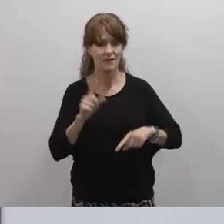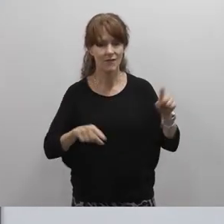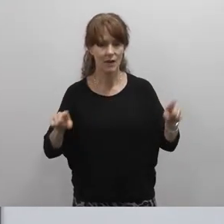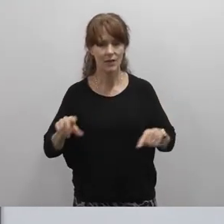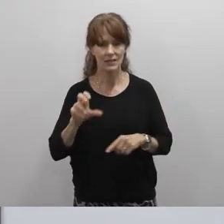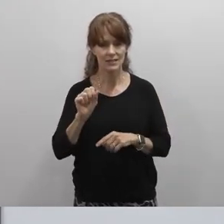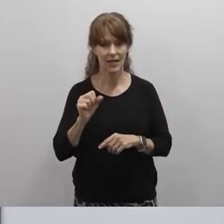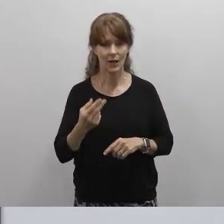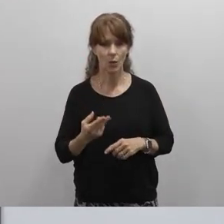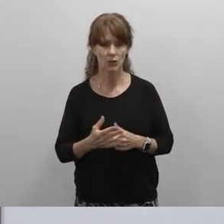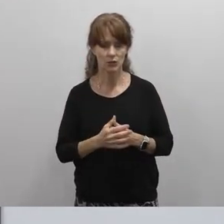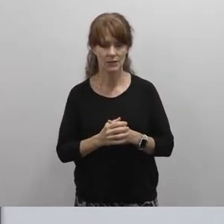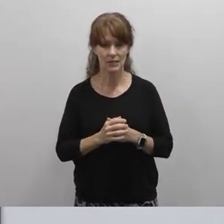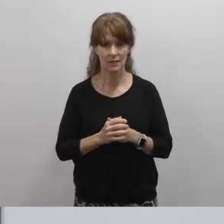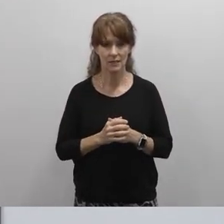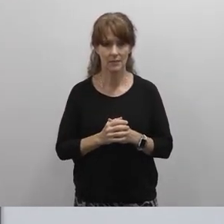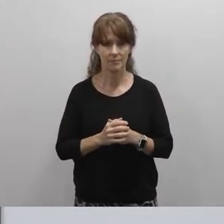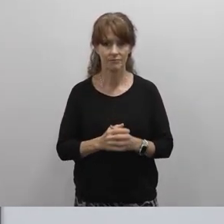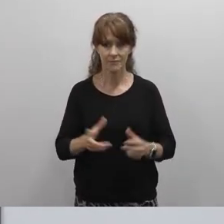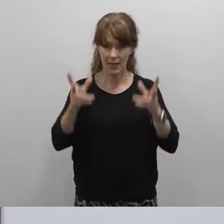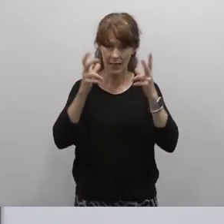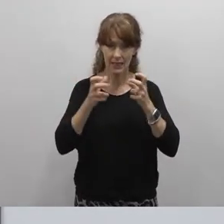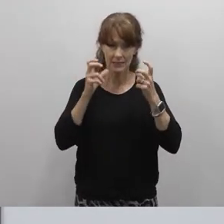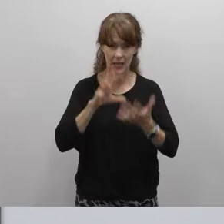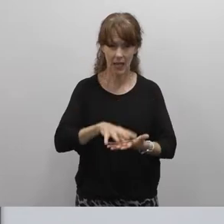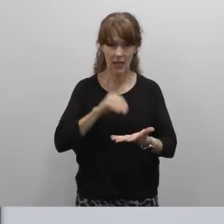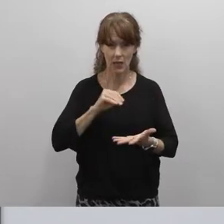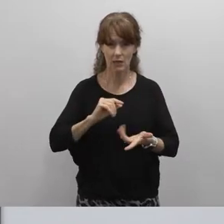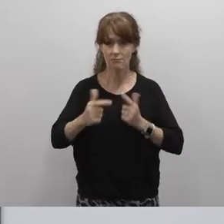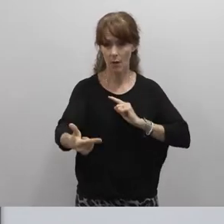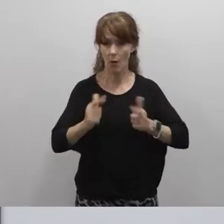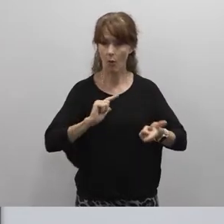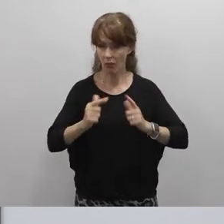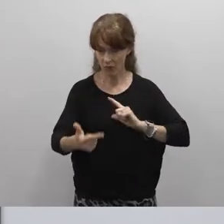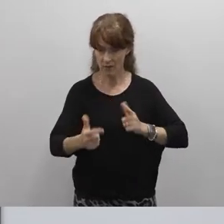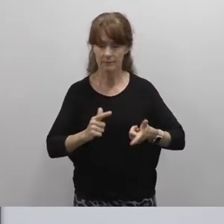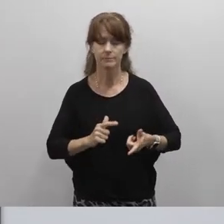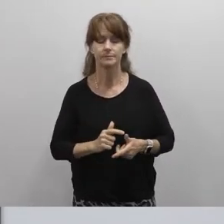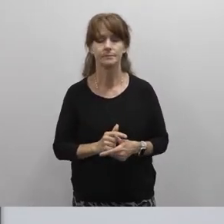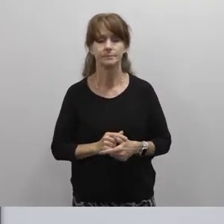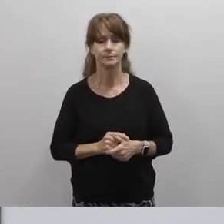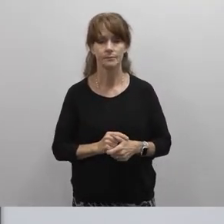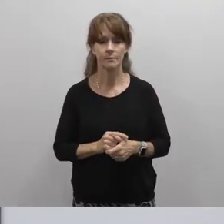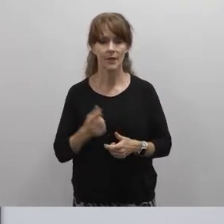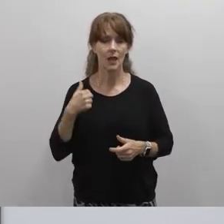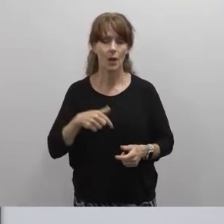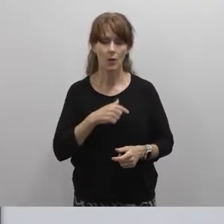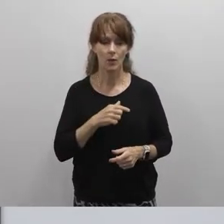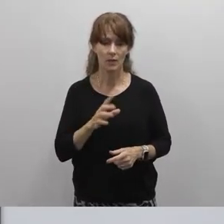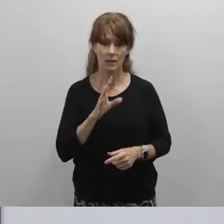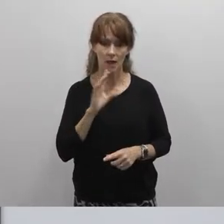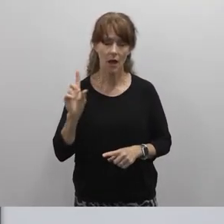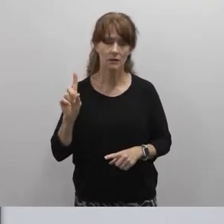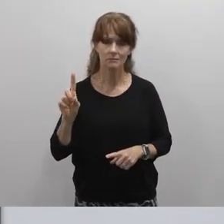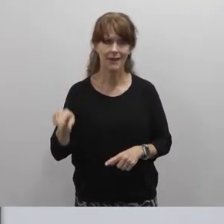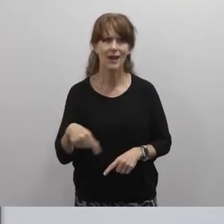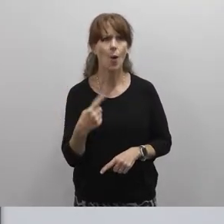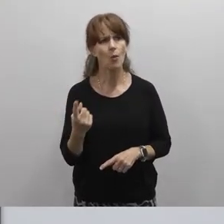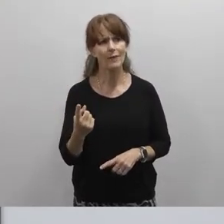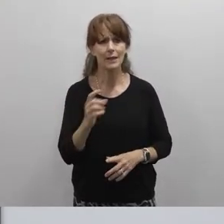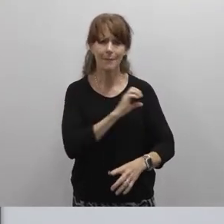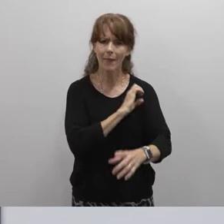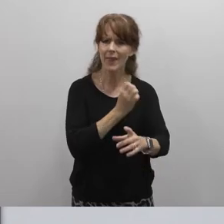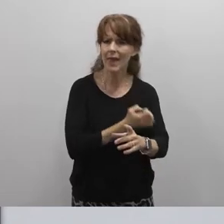And what we took that as is like a listening and learning from both sides. And We talked not only about just this